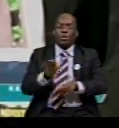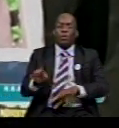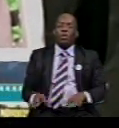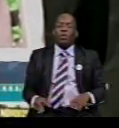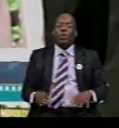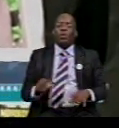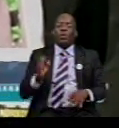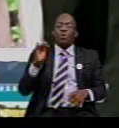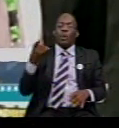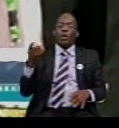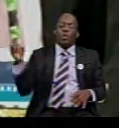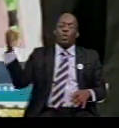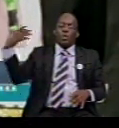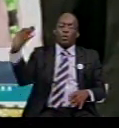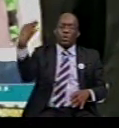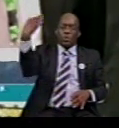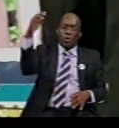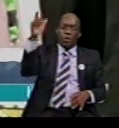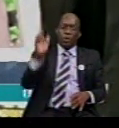believe